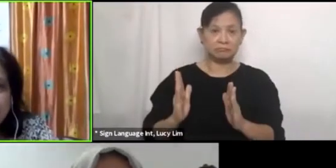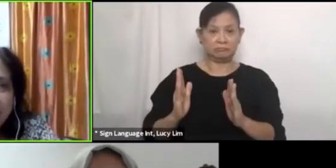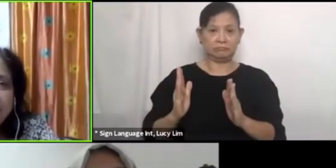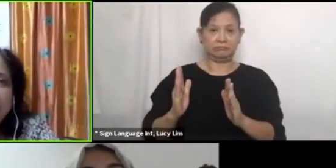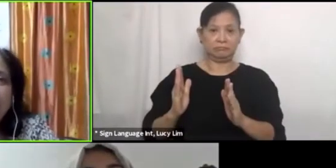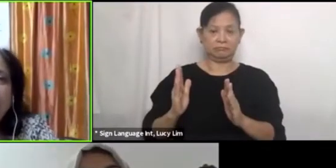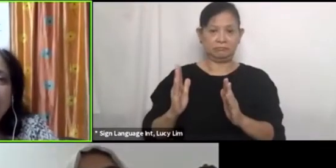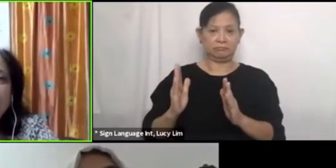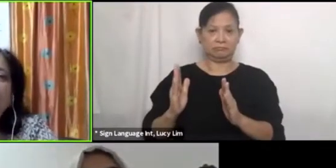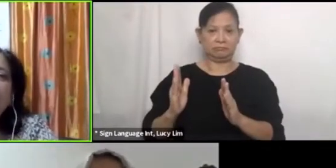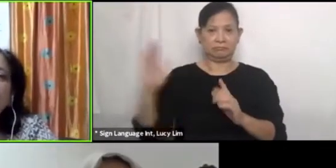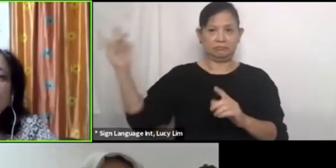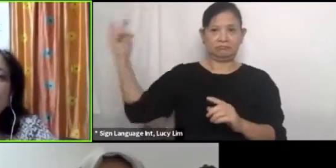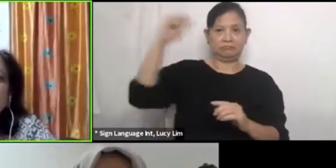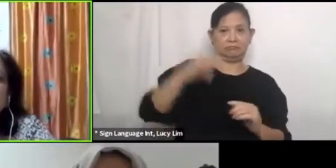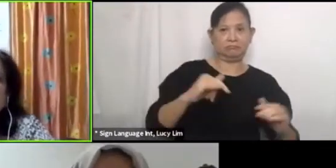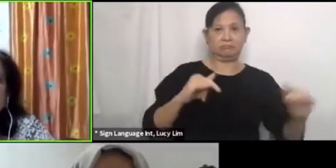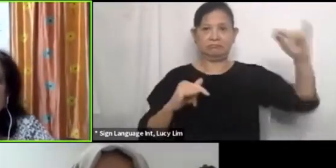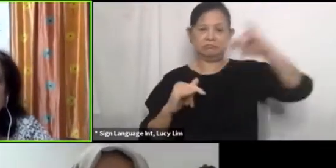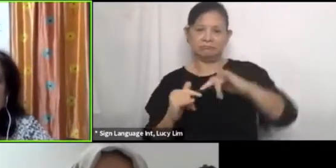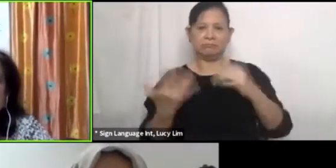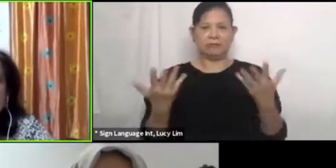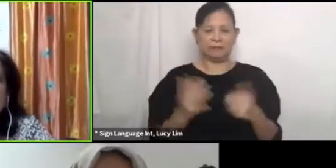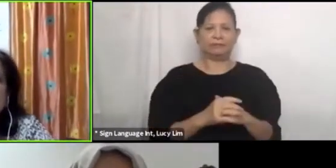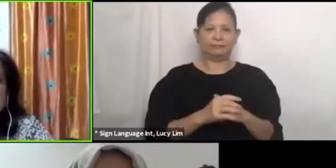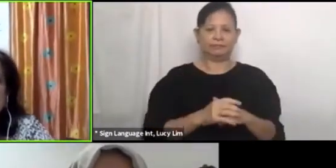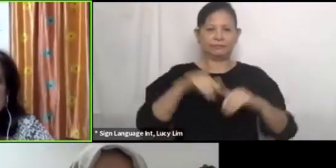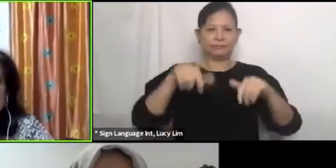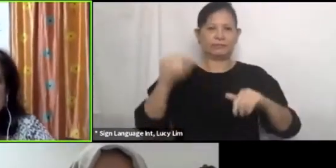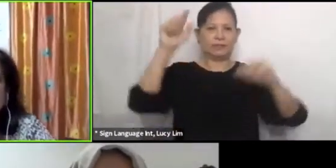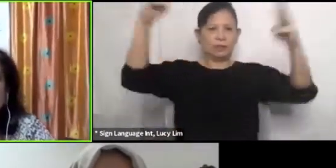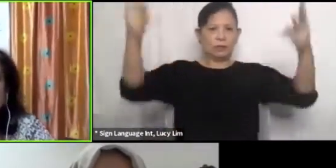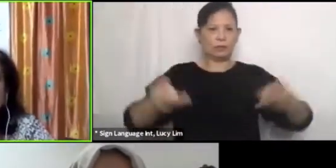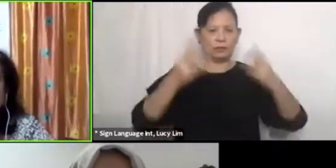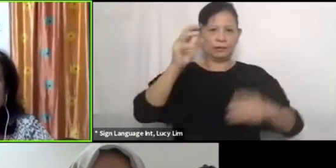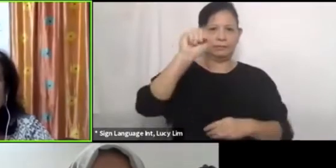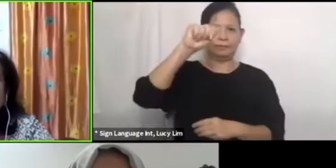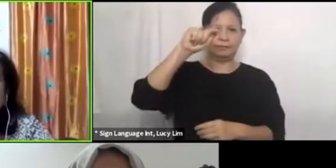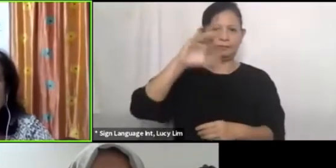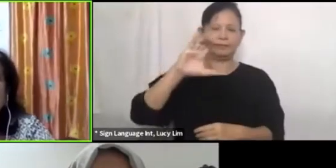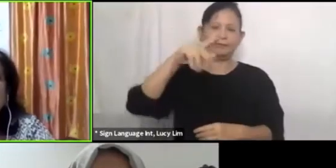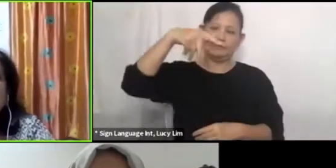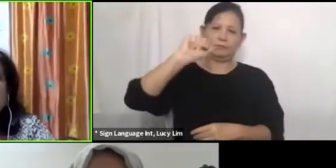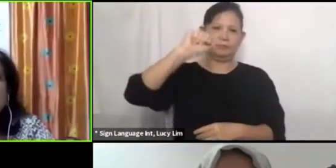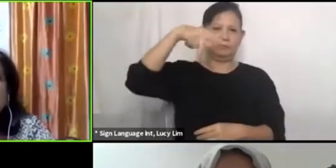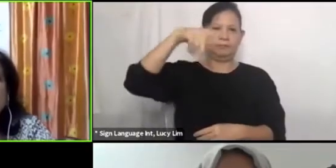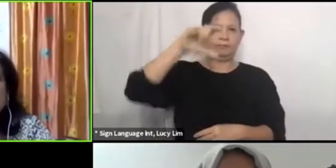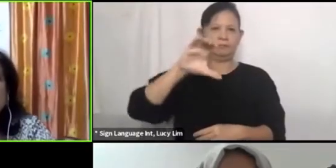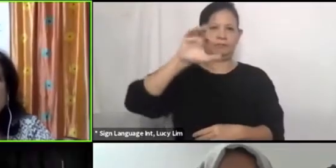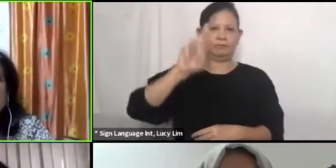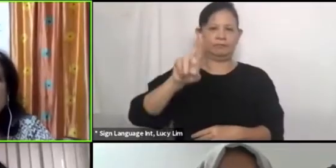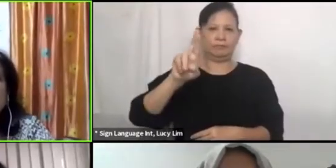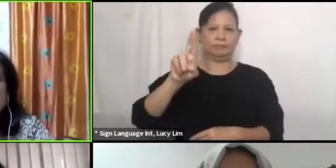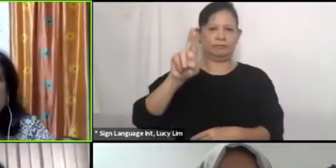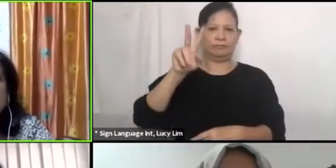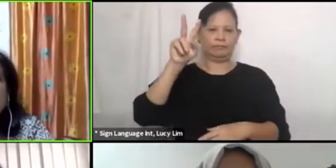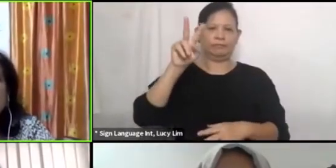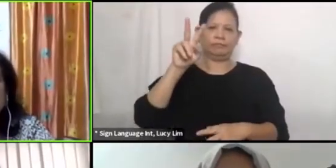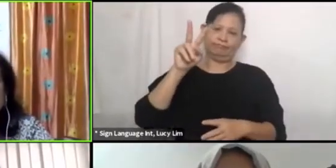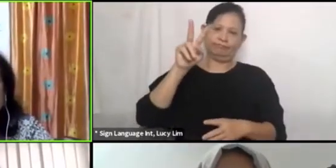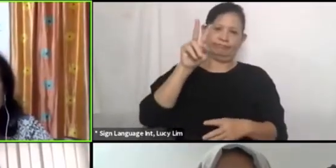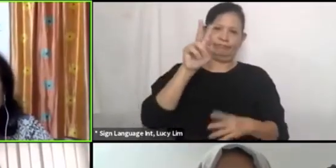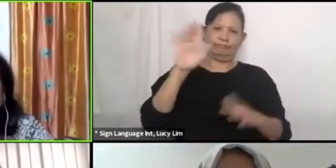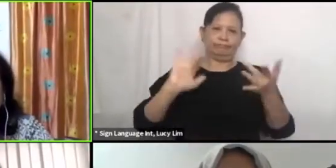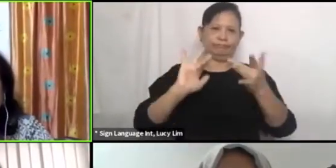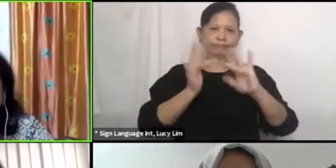another. So welcome to this session of APCR SHR 10 Virtual, the ongoing virtual series of the 10th